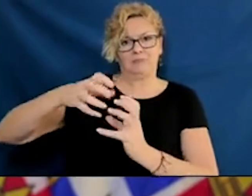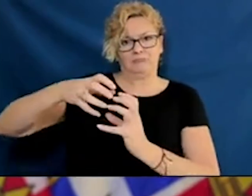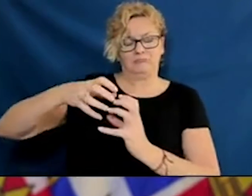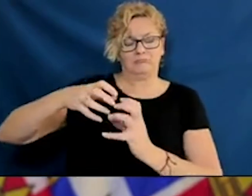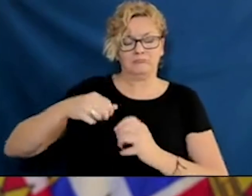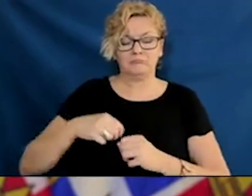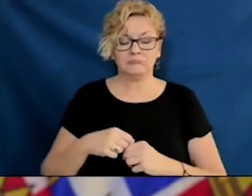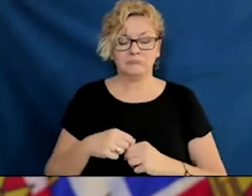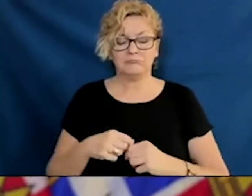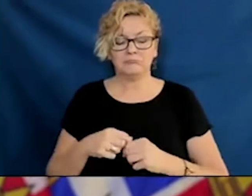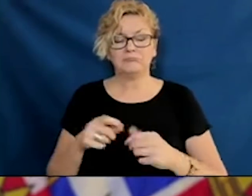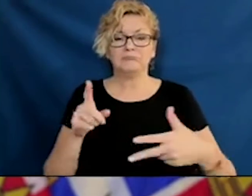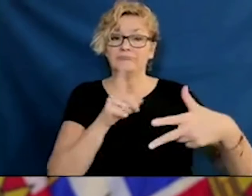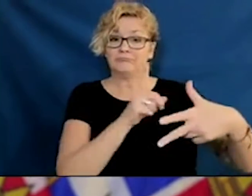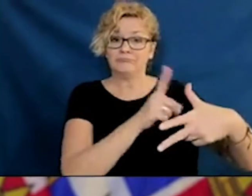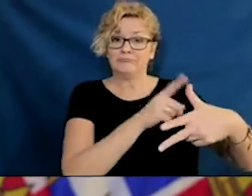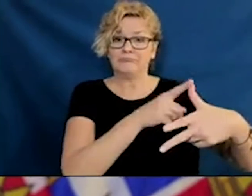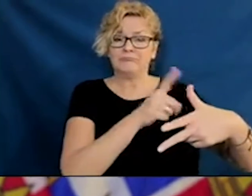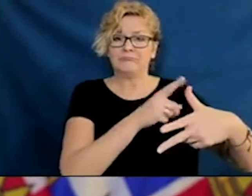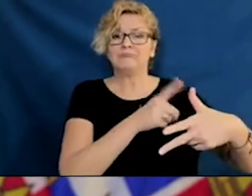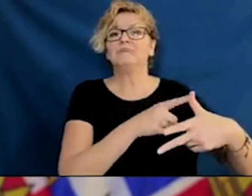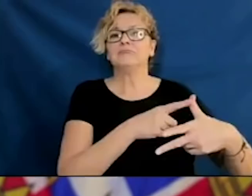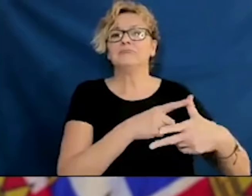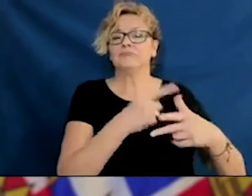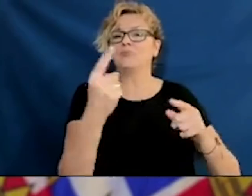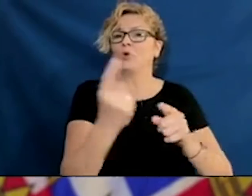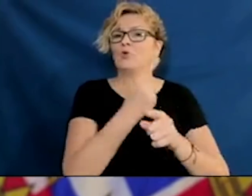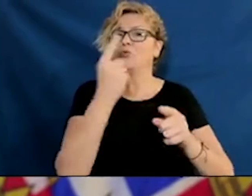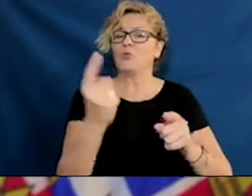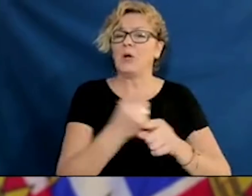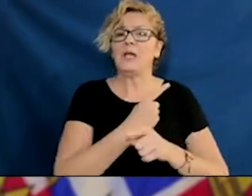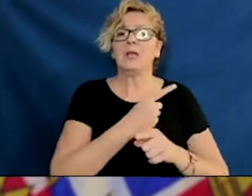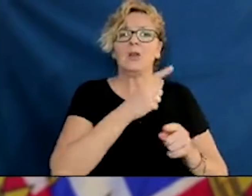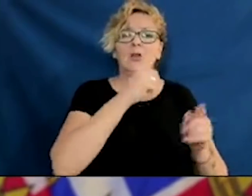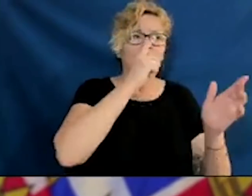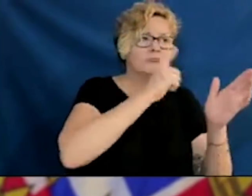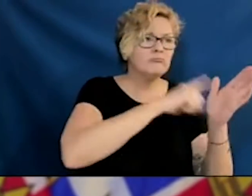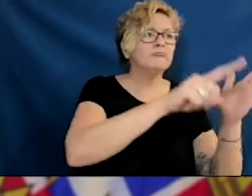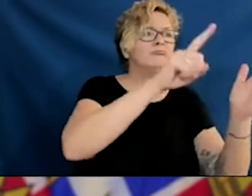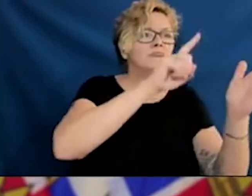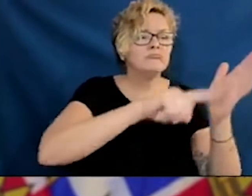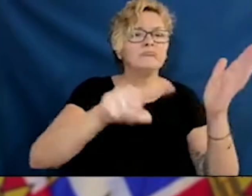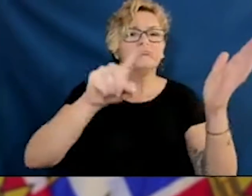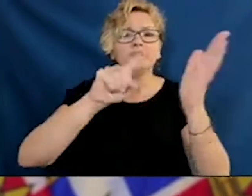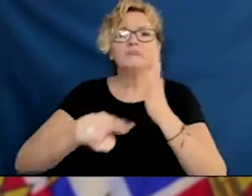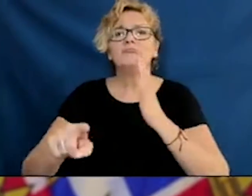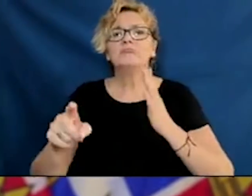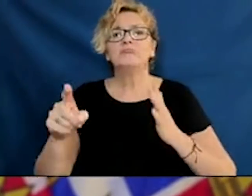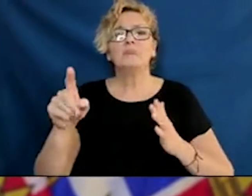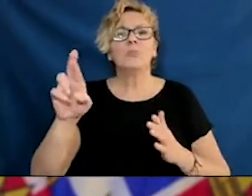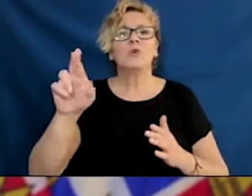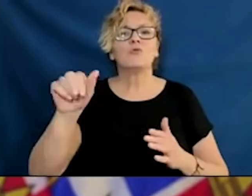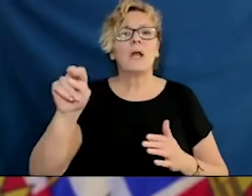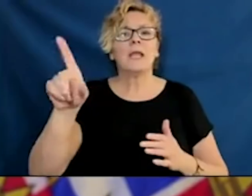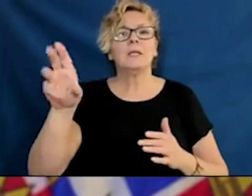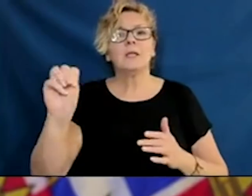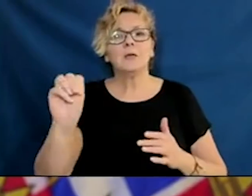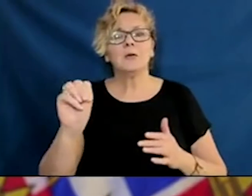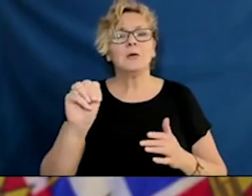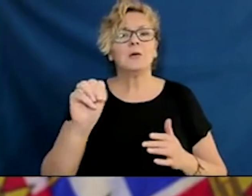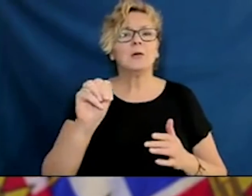of cases in areas where we are seeing increased cases and growth and outbreaks. So I mentioned last week we've